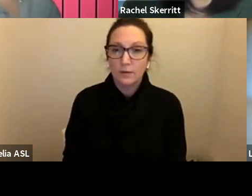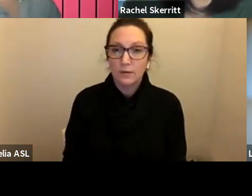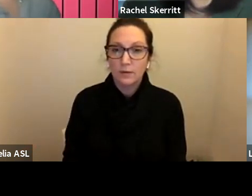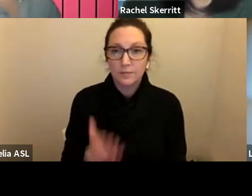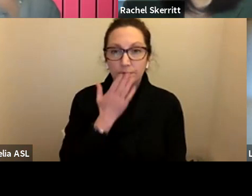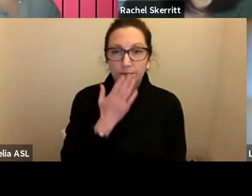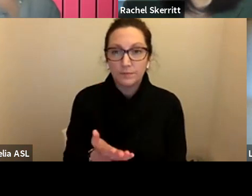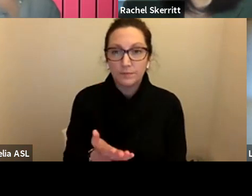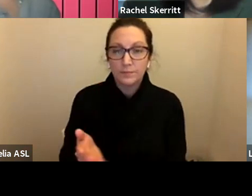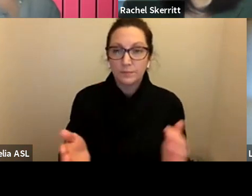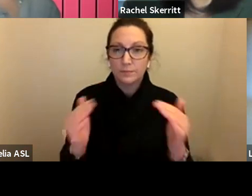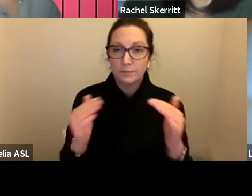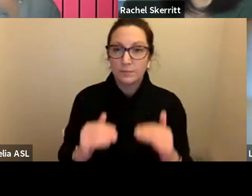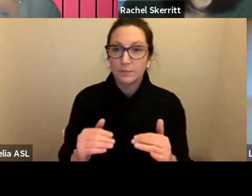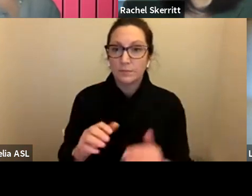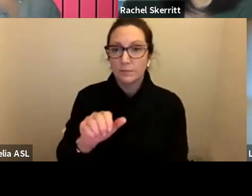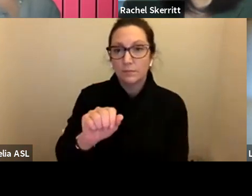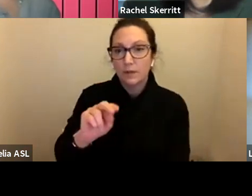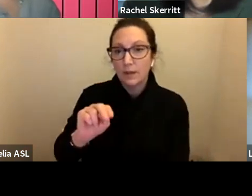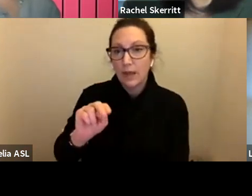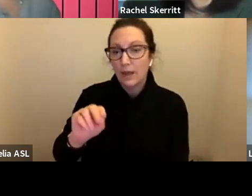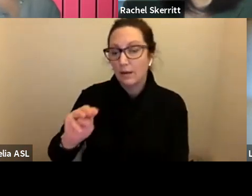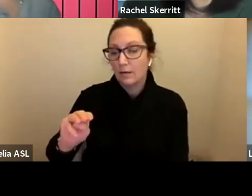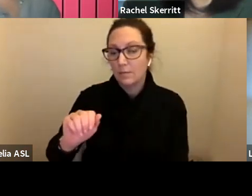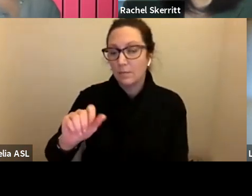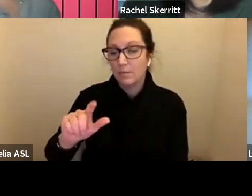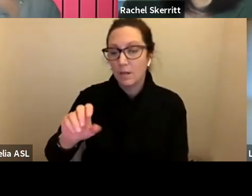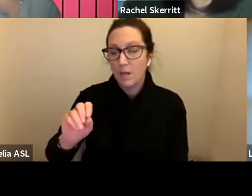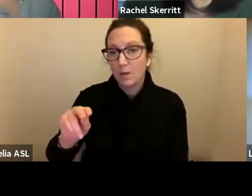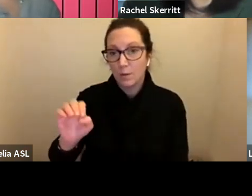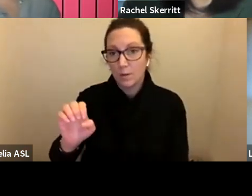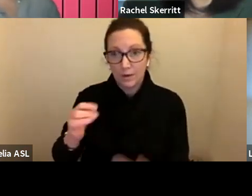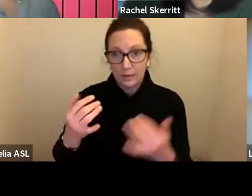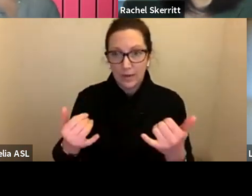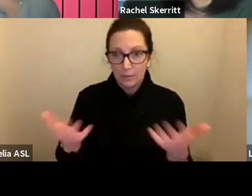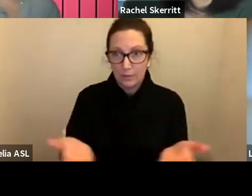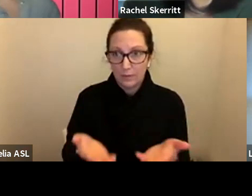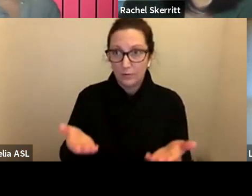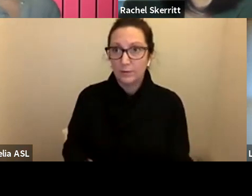Thank you. I see that Anne Malone is here. Anne Malone.